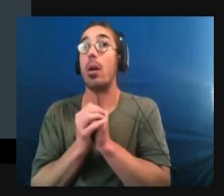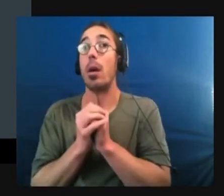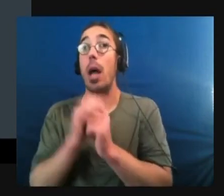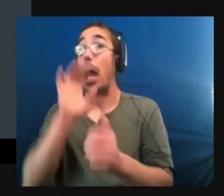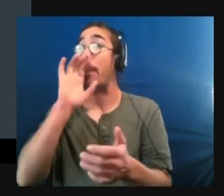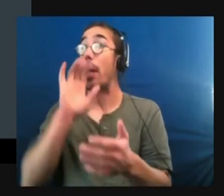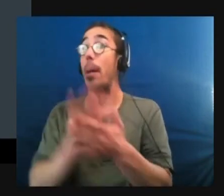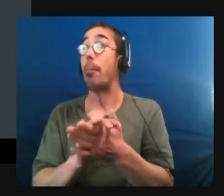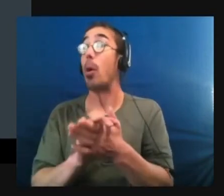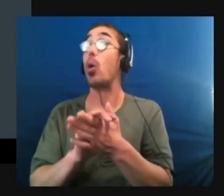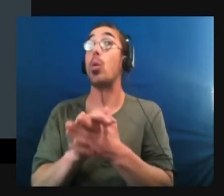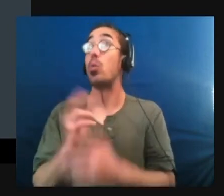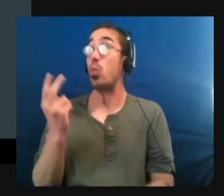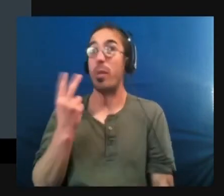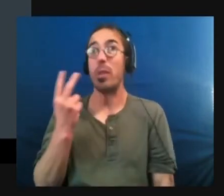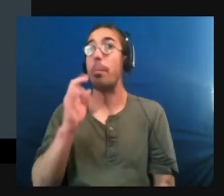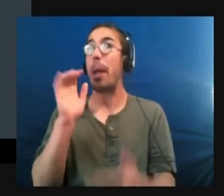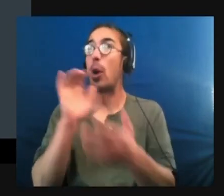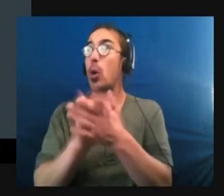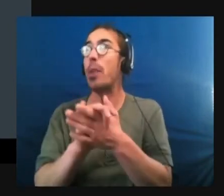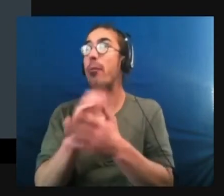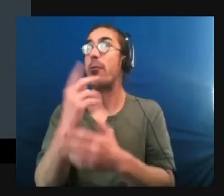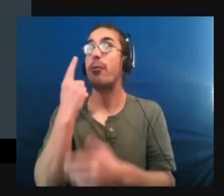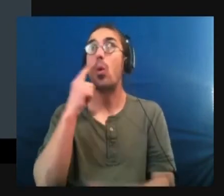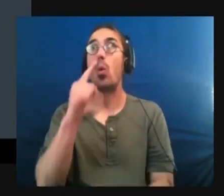husband for,